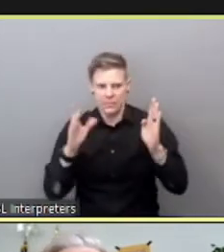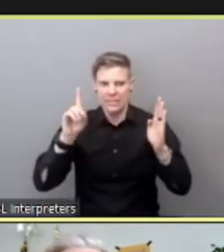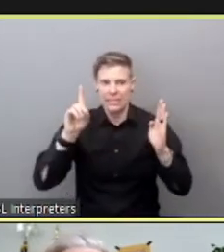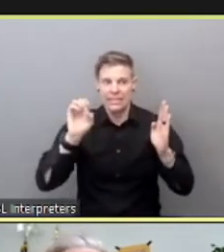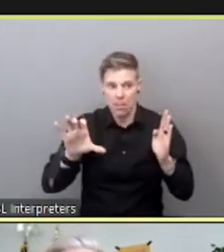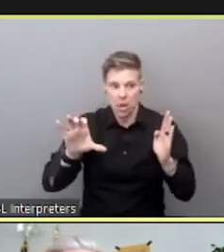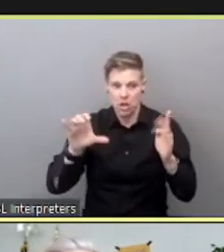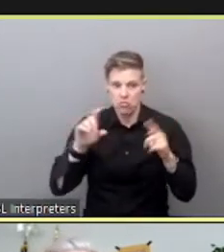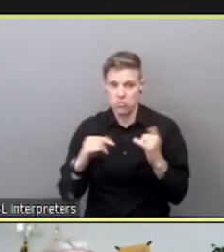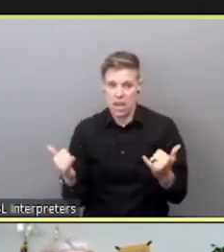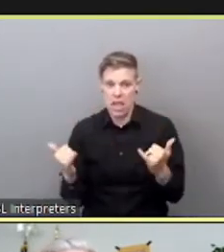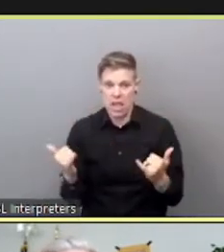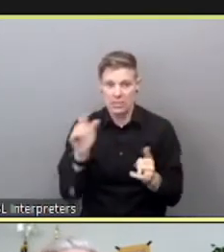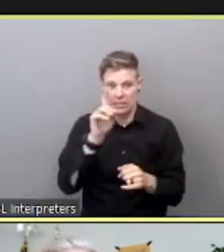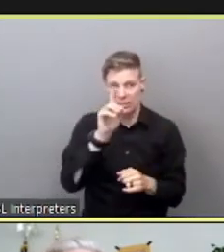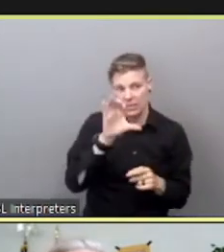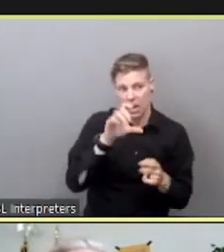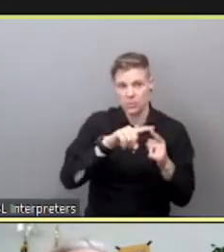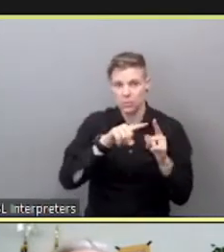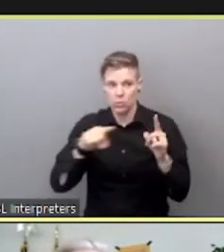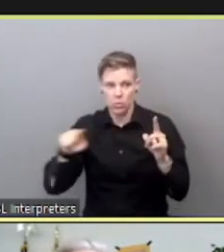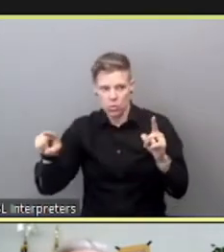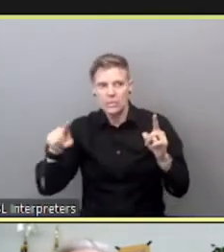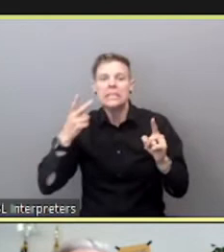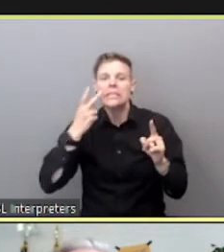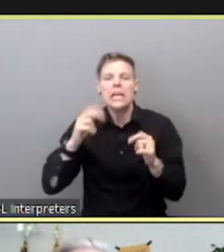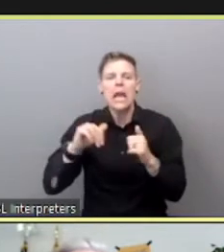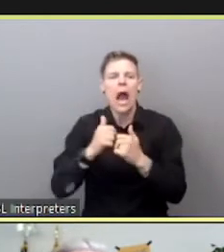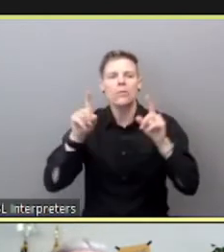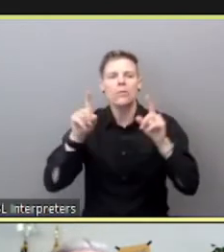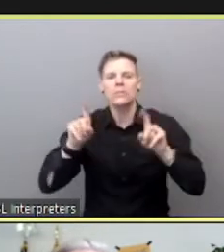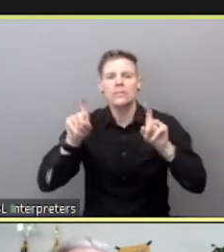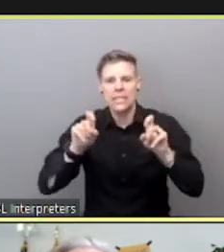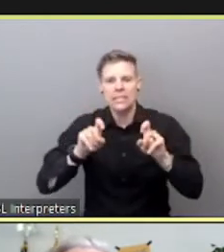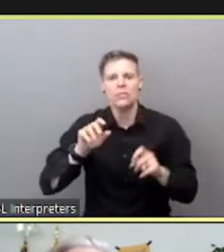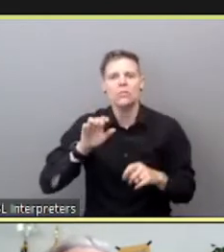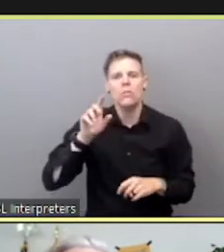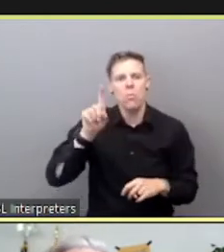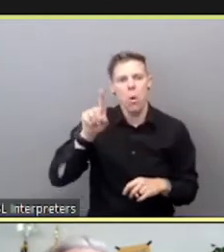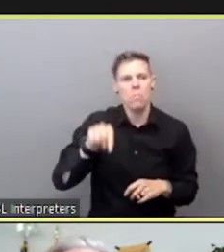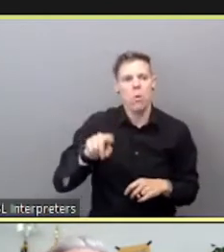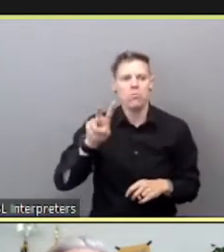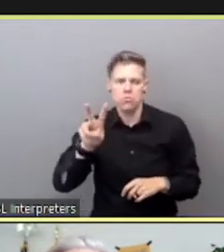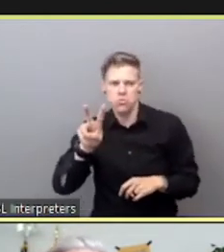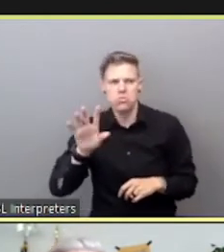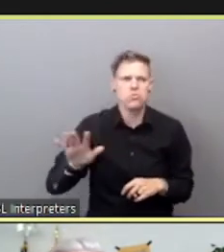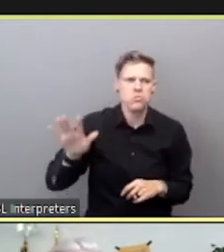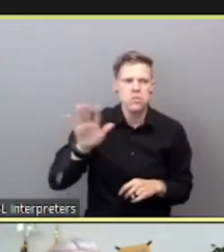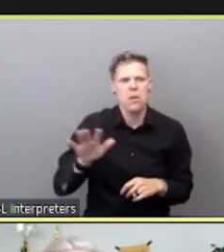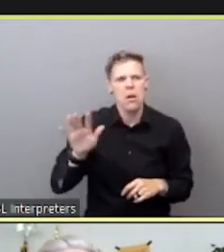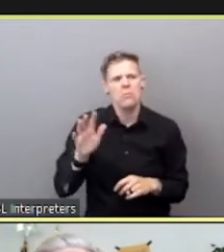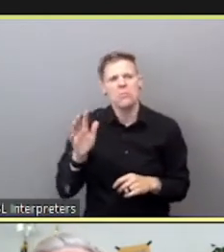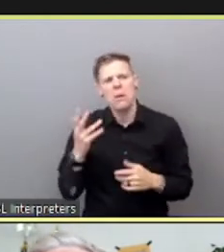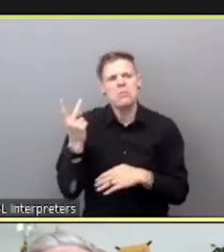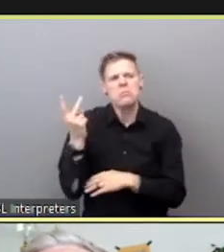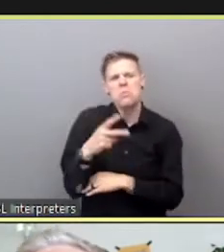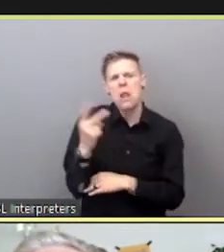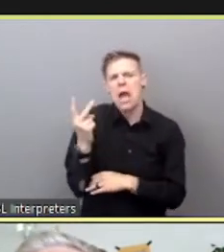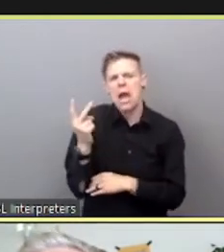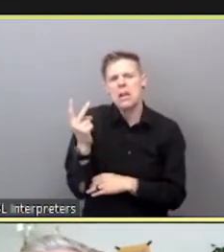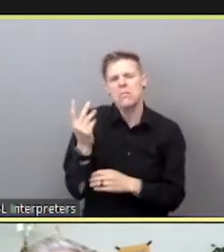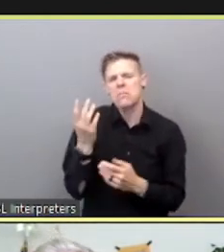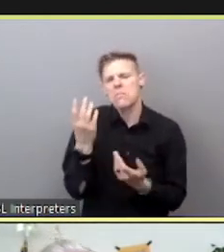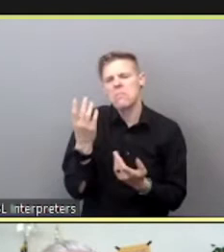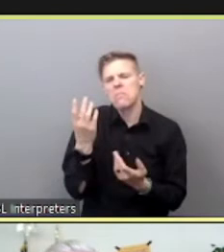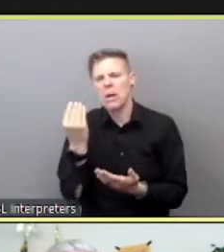2.62 days. And, it's about, 2 days and 14 hours. Now we're down to 1 day